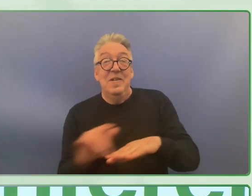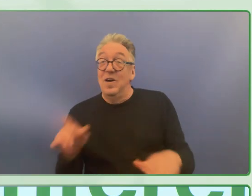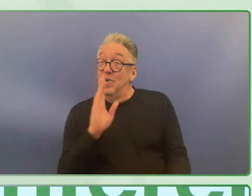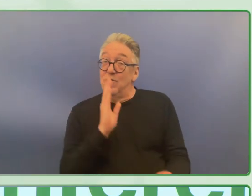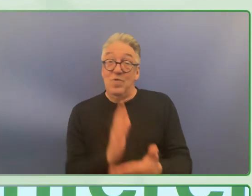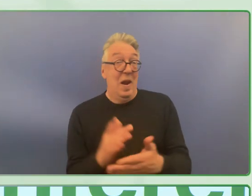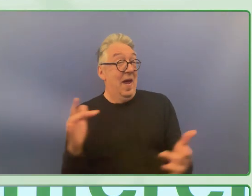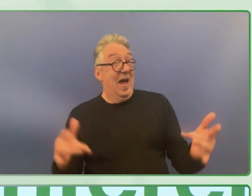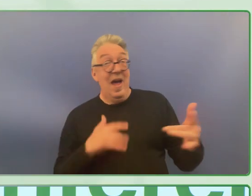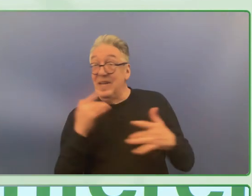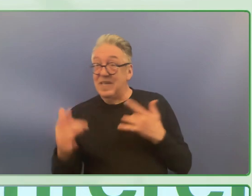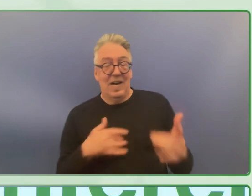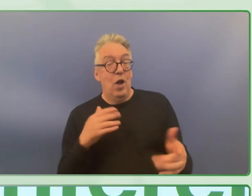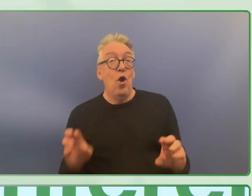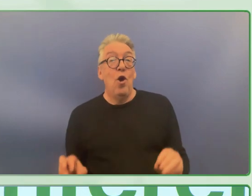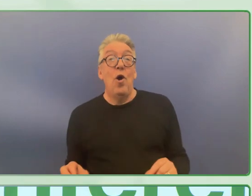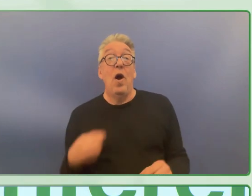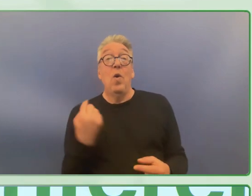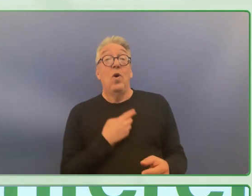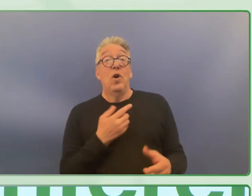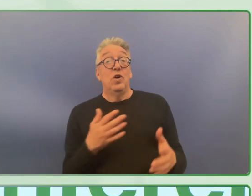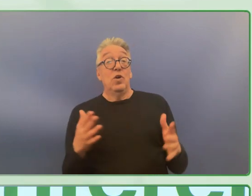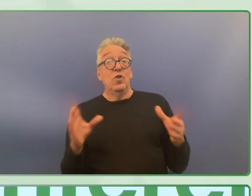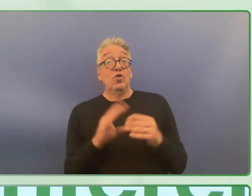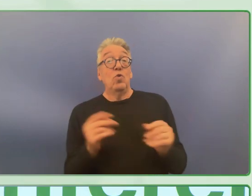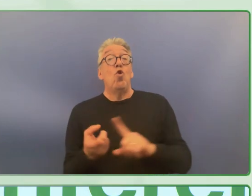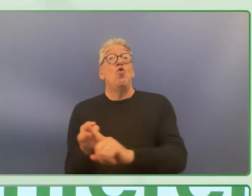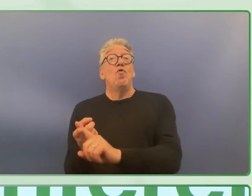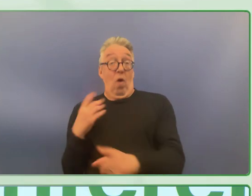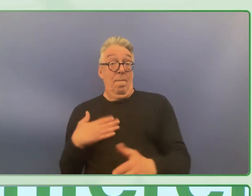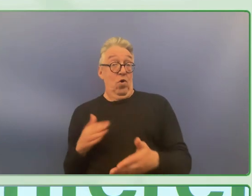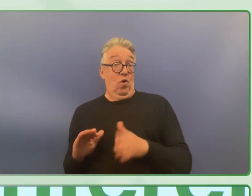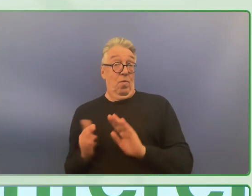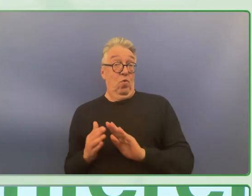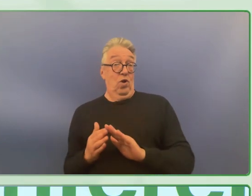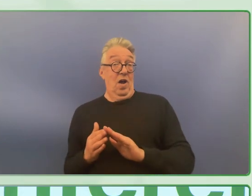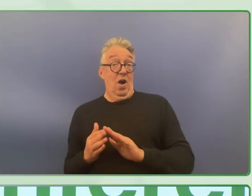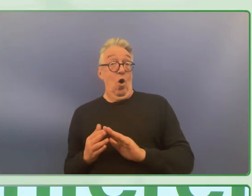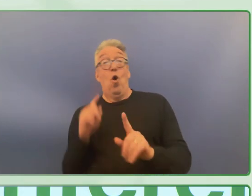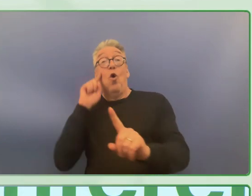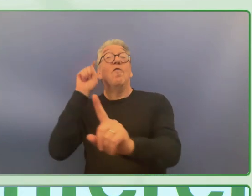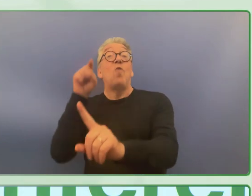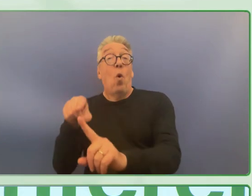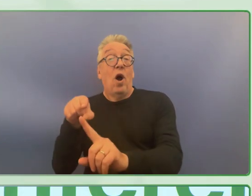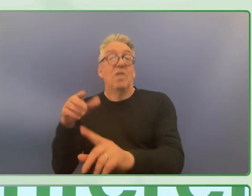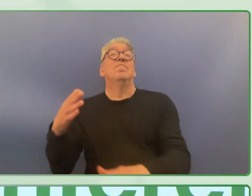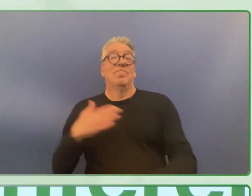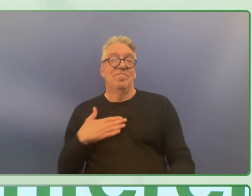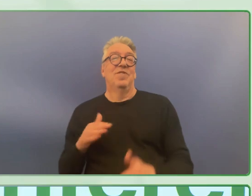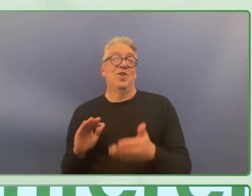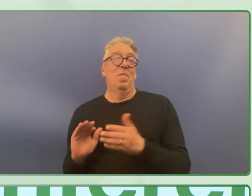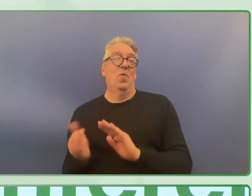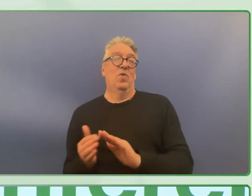people. Our stories are from our community and for our community. It's